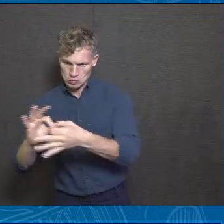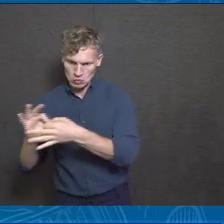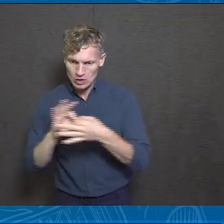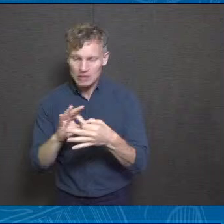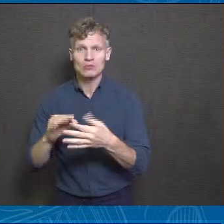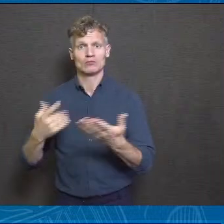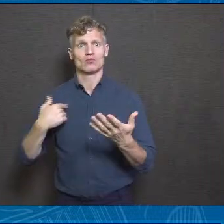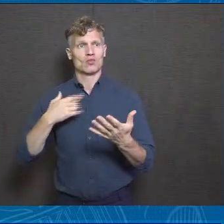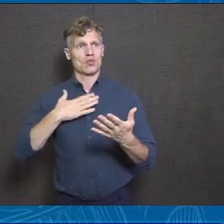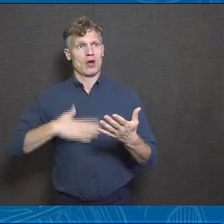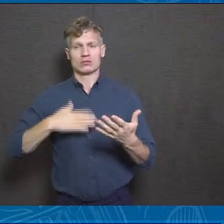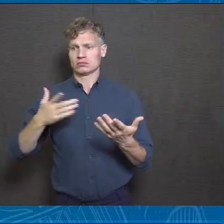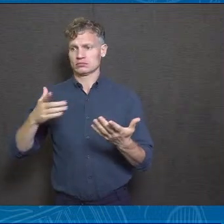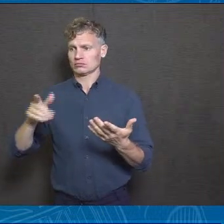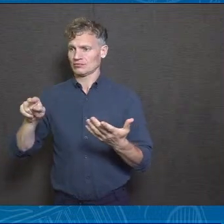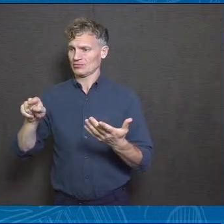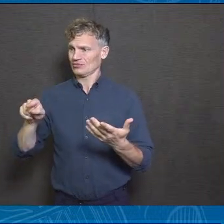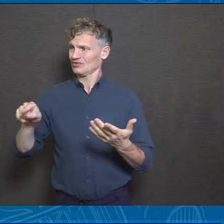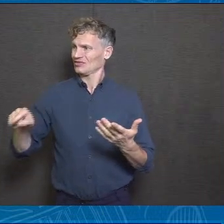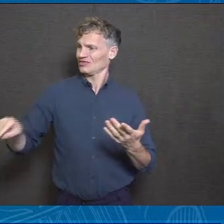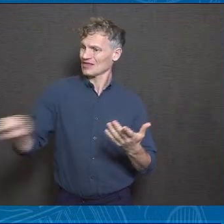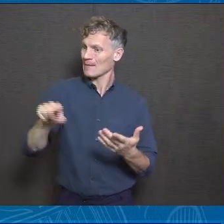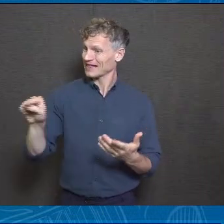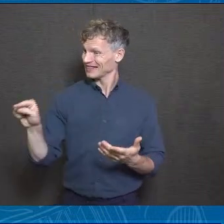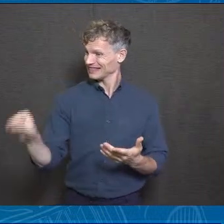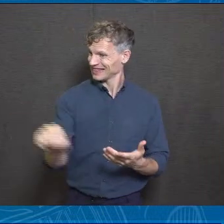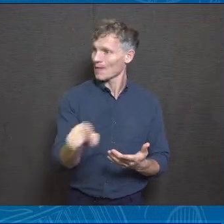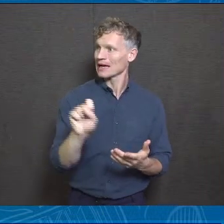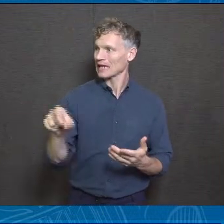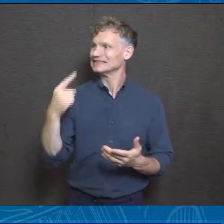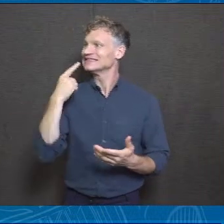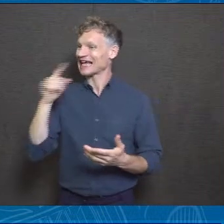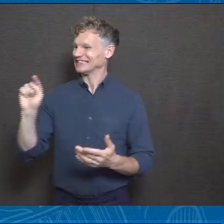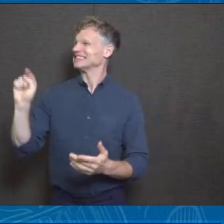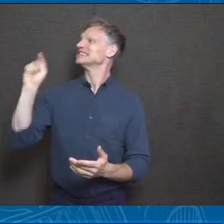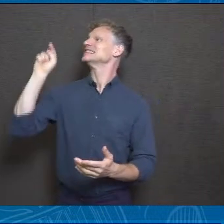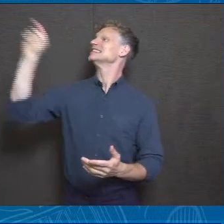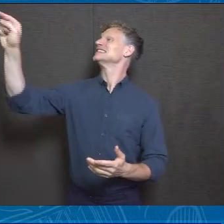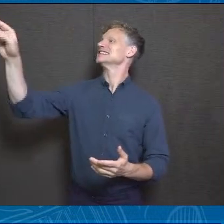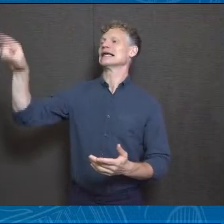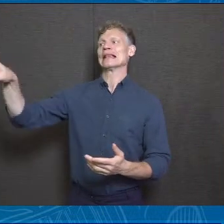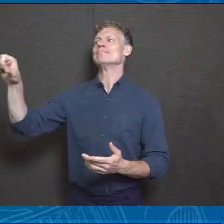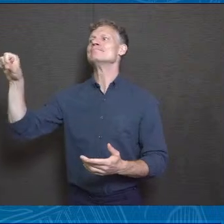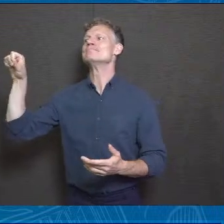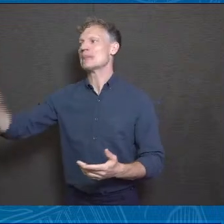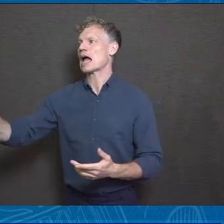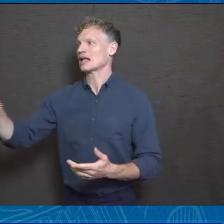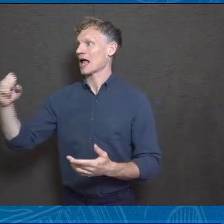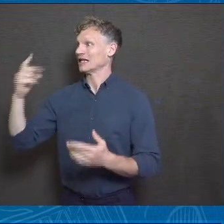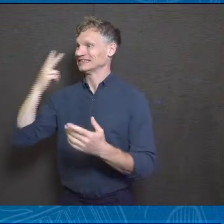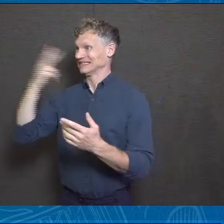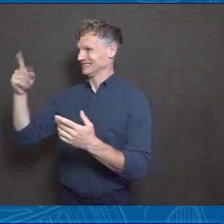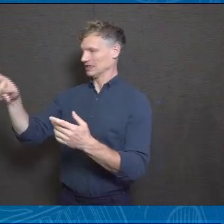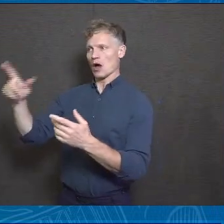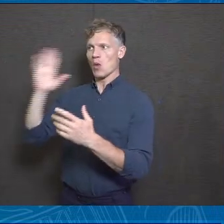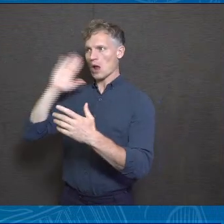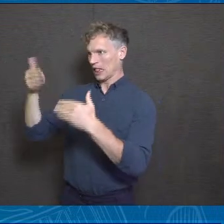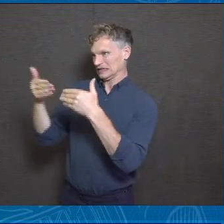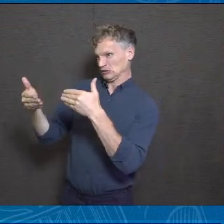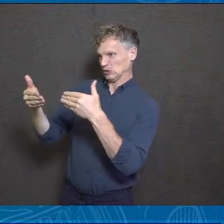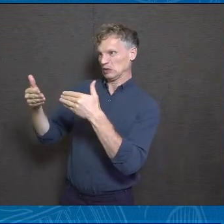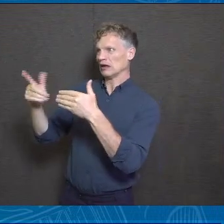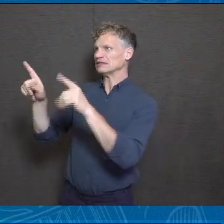what are the dangerous areas, what are the vulnerable areas in their communities, what are the important facilities in their communities, so